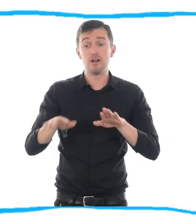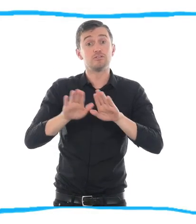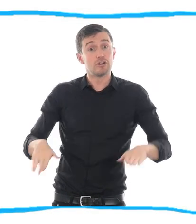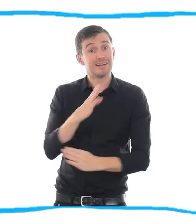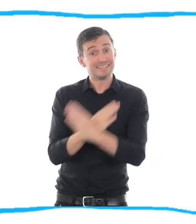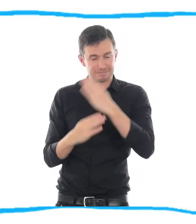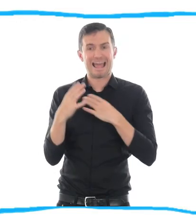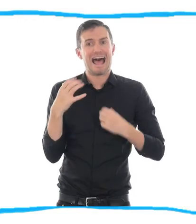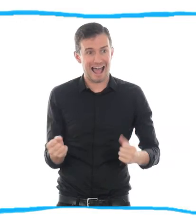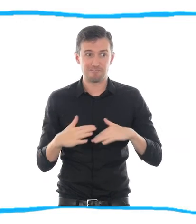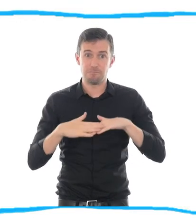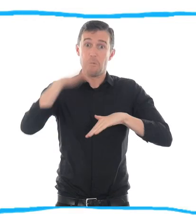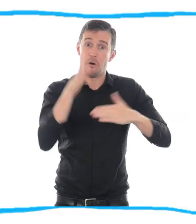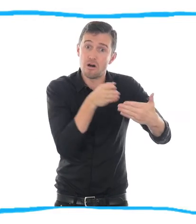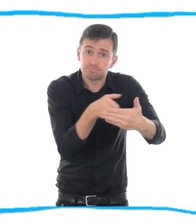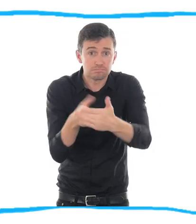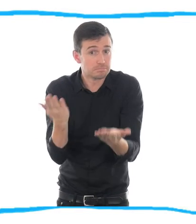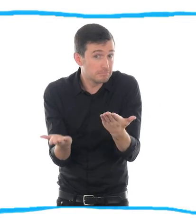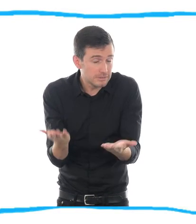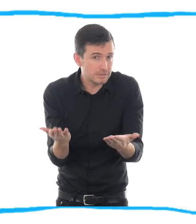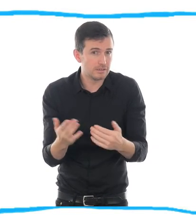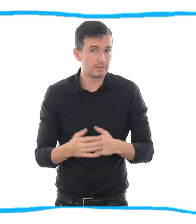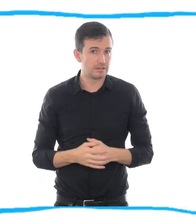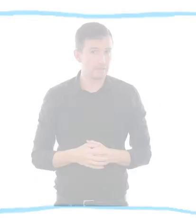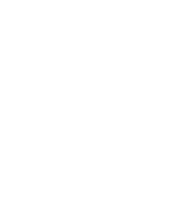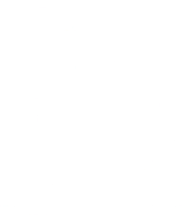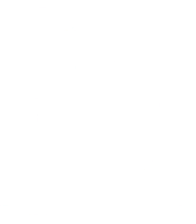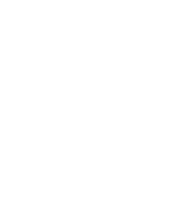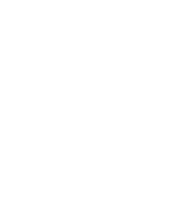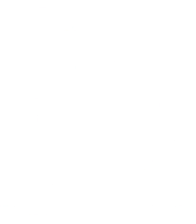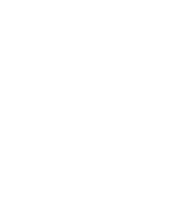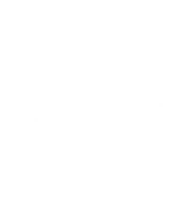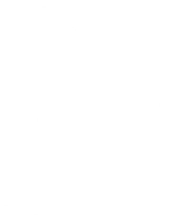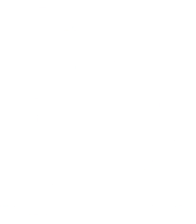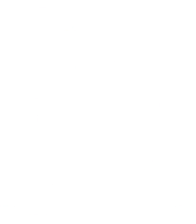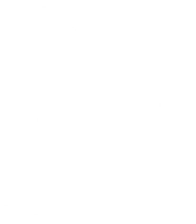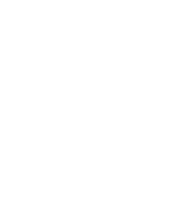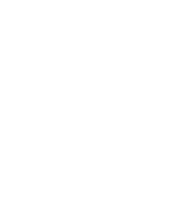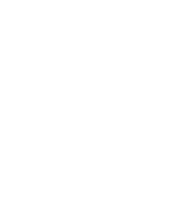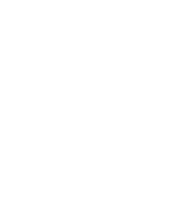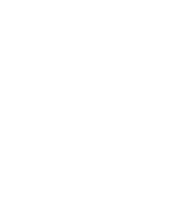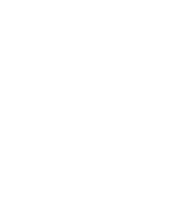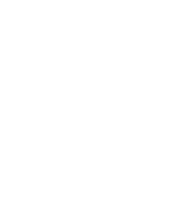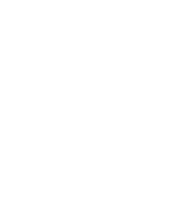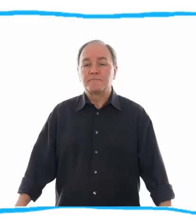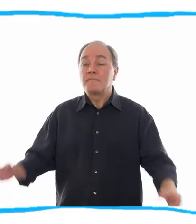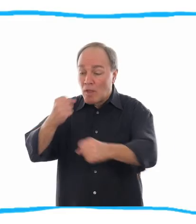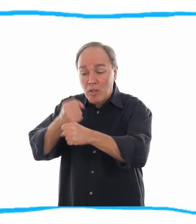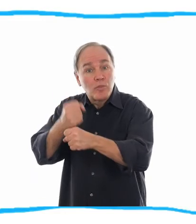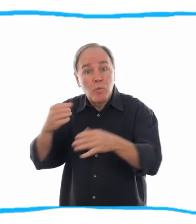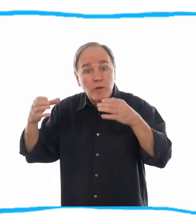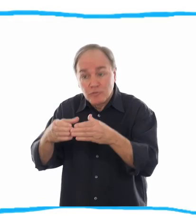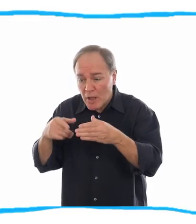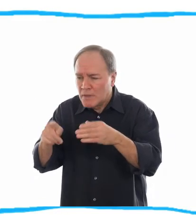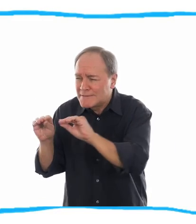children with disabilities may face. A perspective from Uganda, children with and without disabilities at a workshop. The workshop brought out